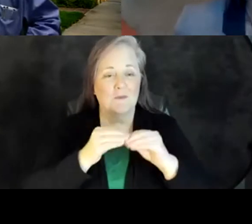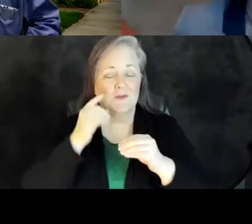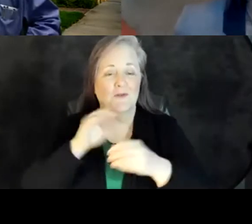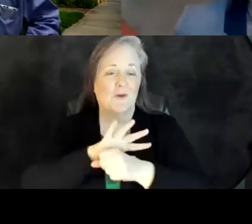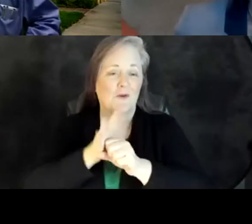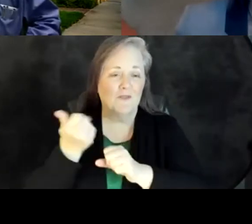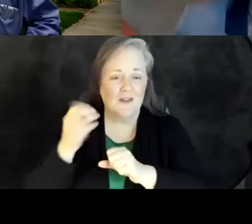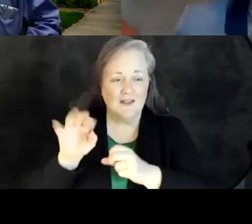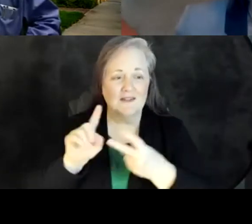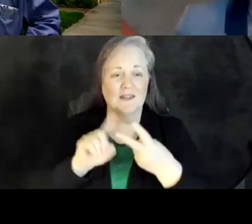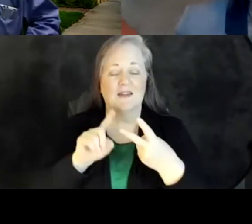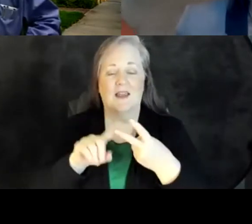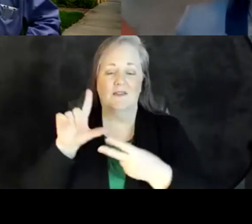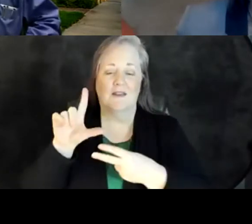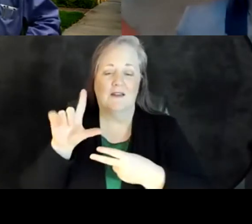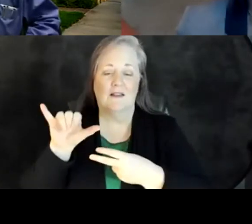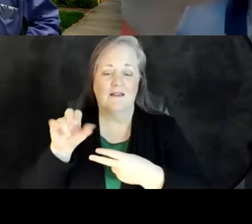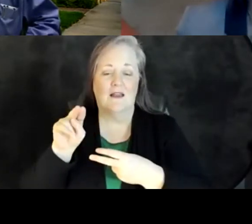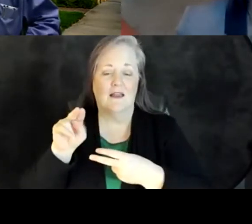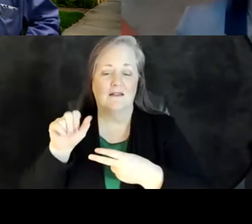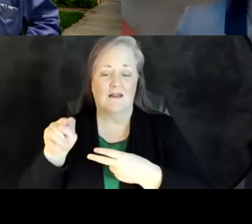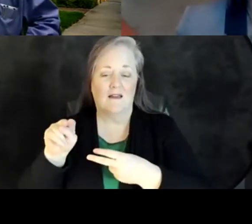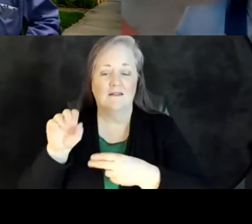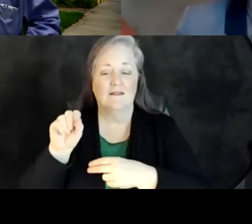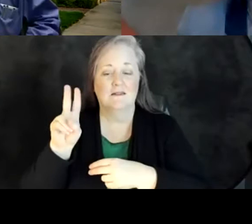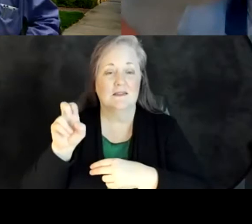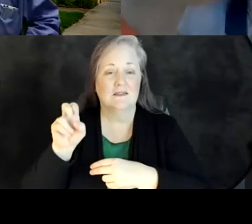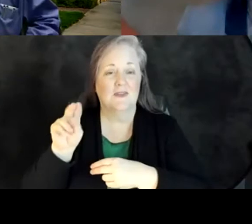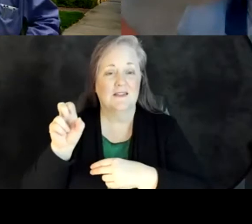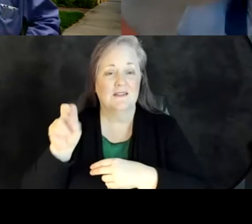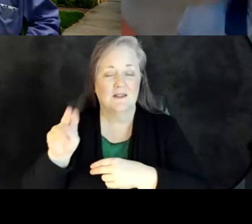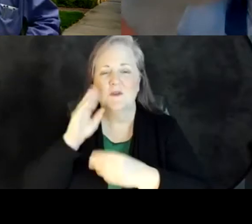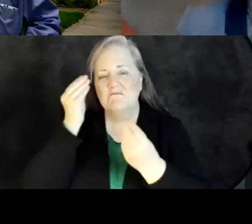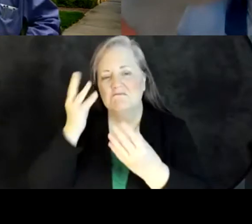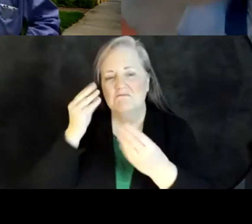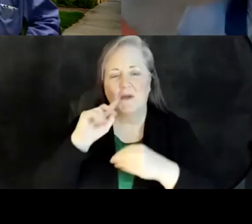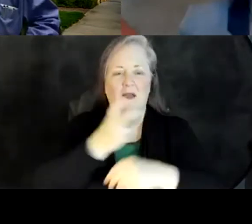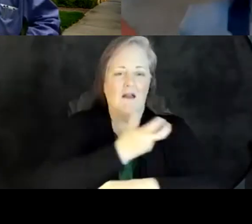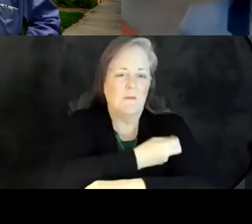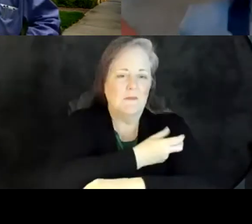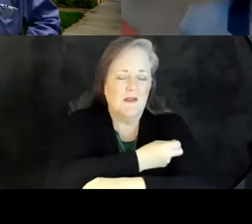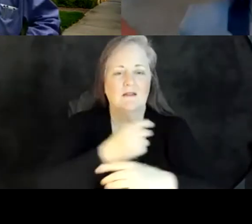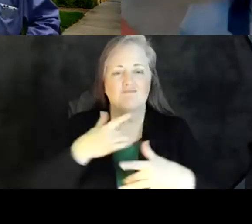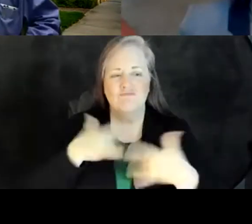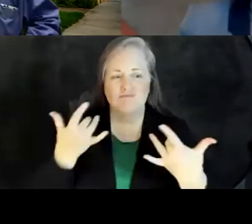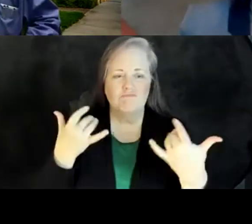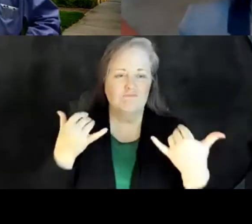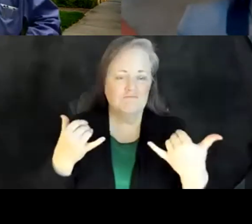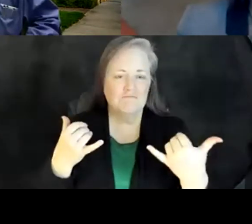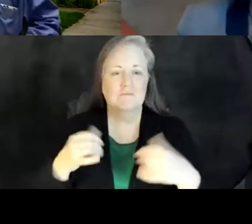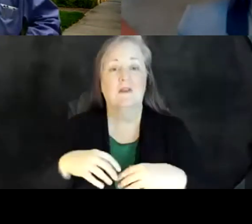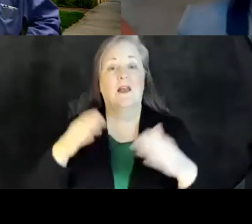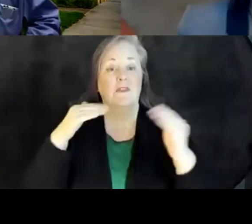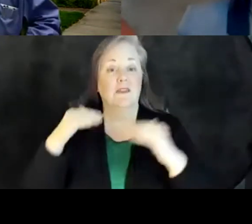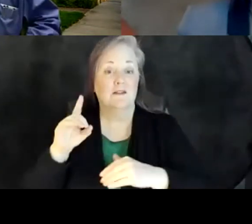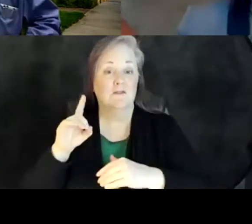Linan Svensson will give us an update about the vaccinations and where we're at. And Dr. Cohen will